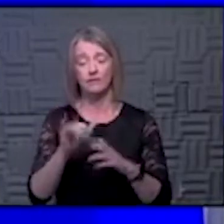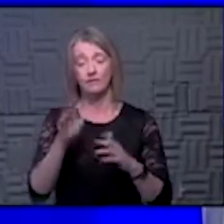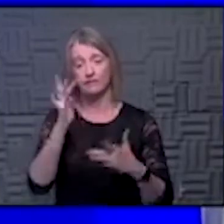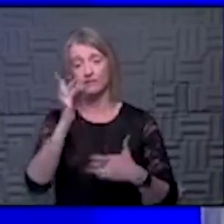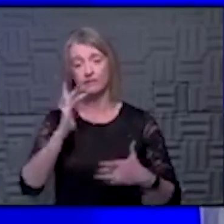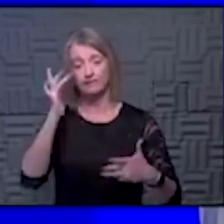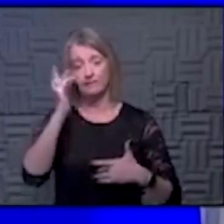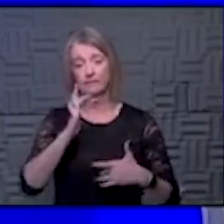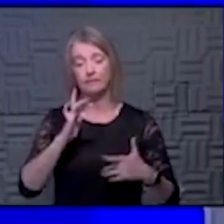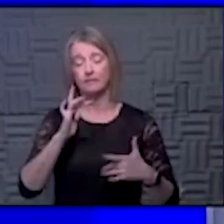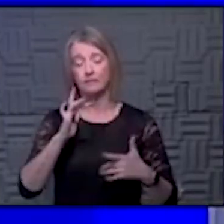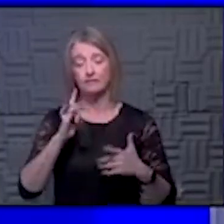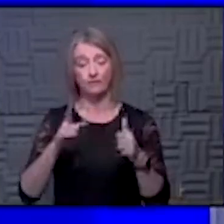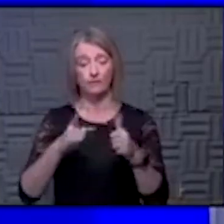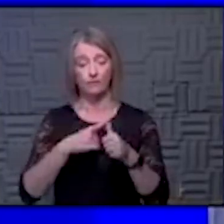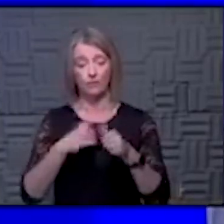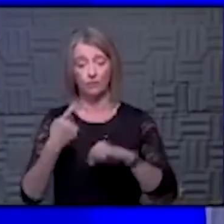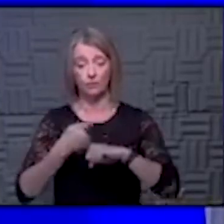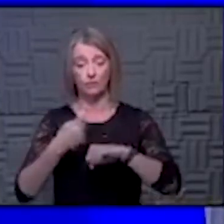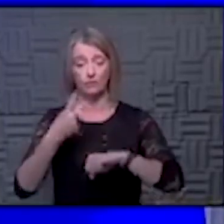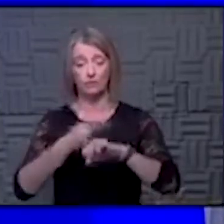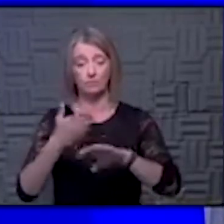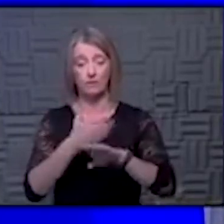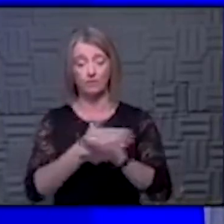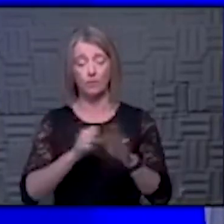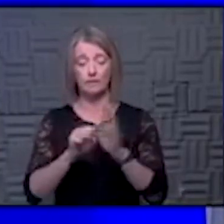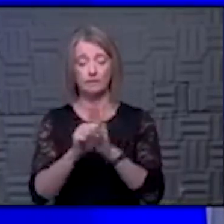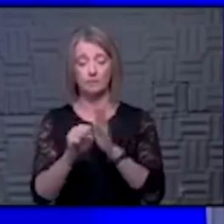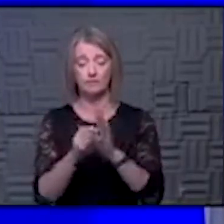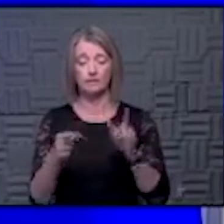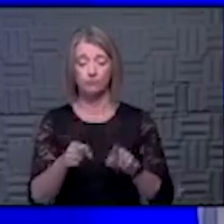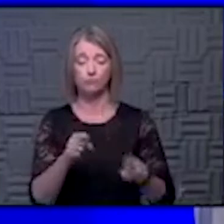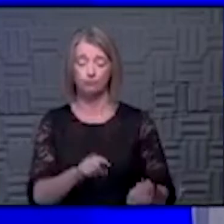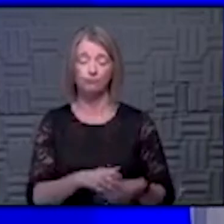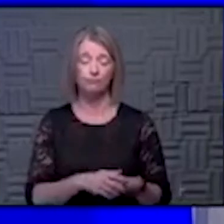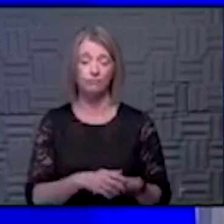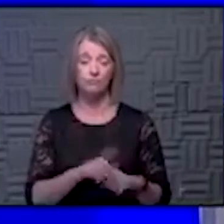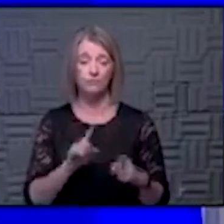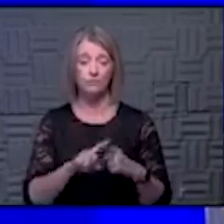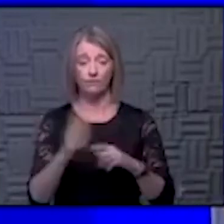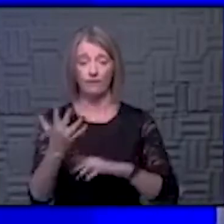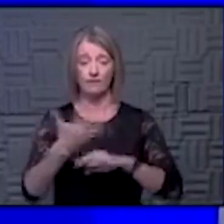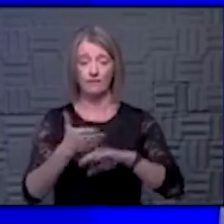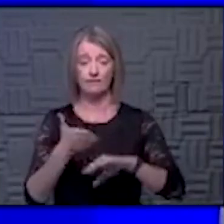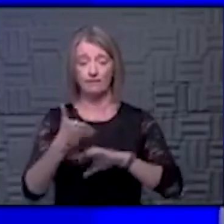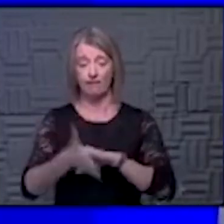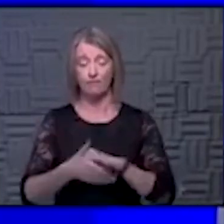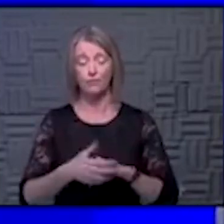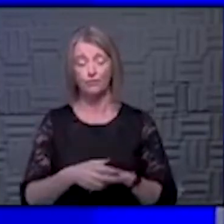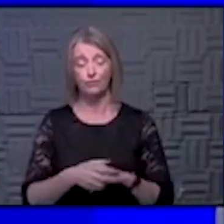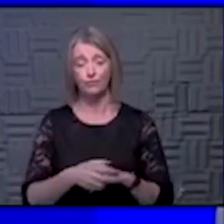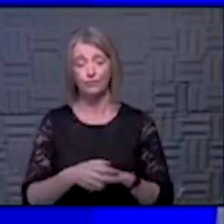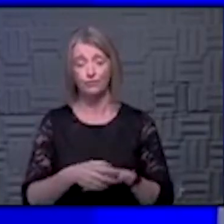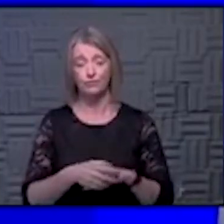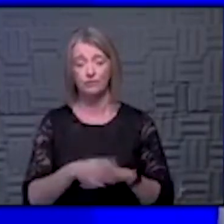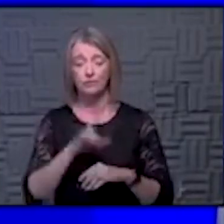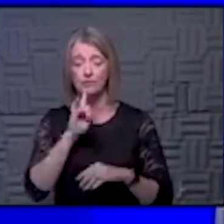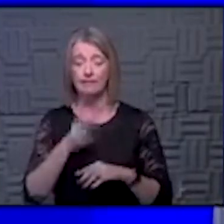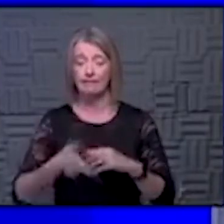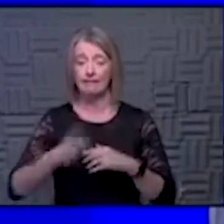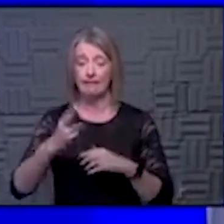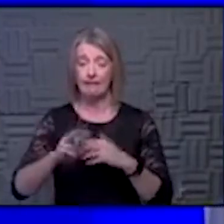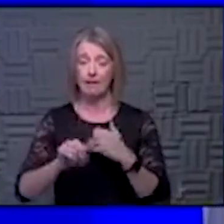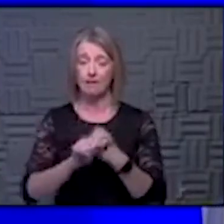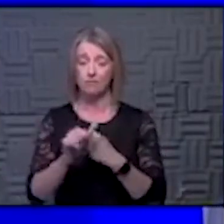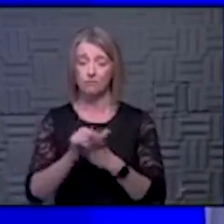disease probably the first couple days prior to any symptoms occurring to about 5 days afterwards. So there is high risk.